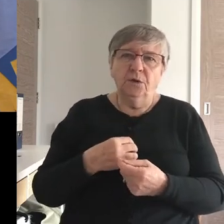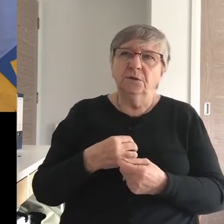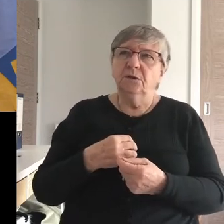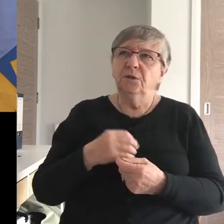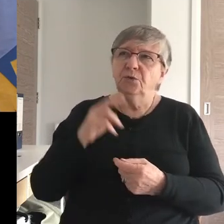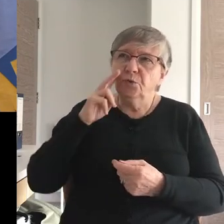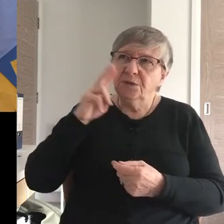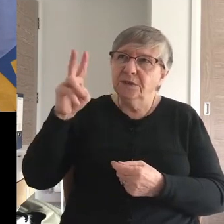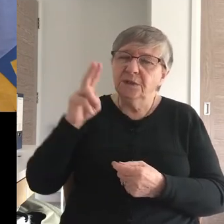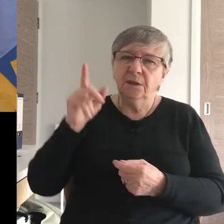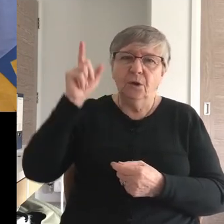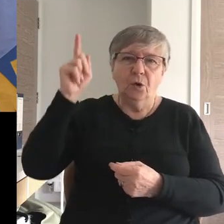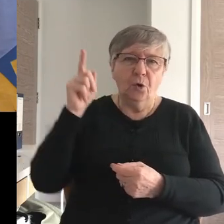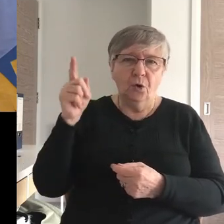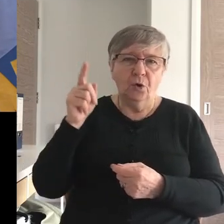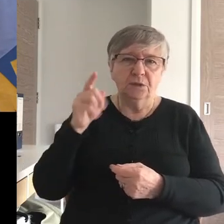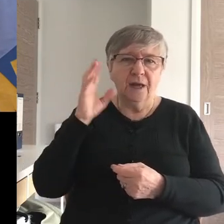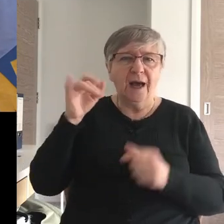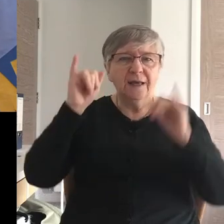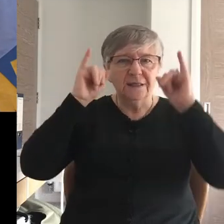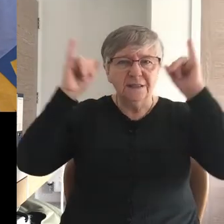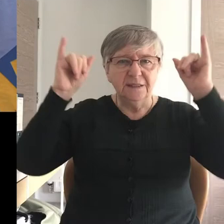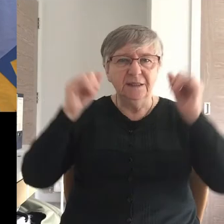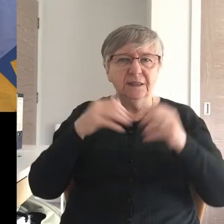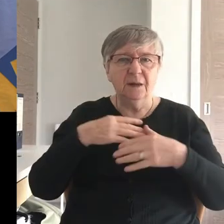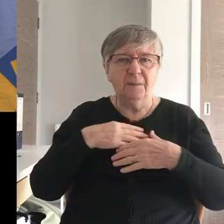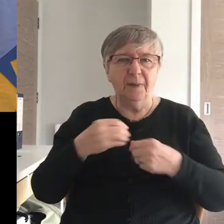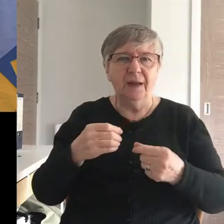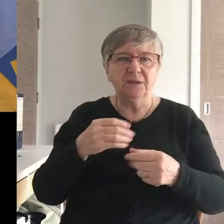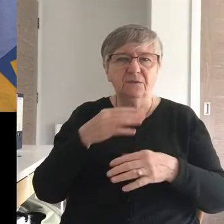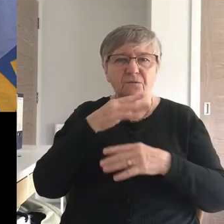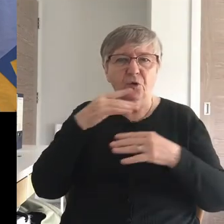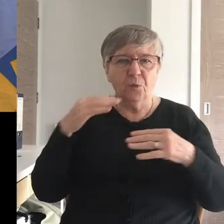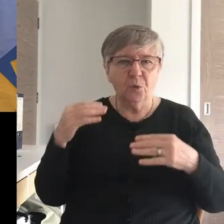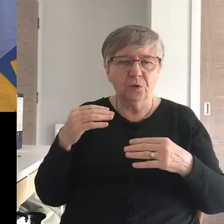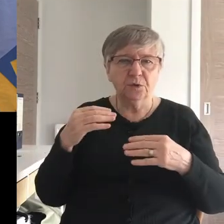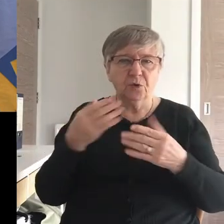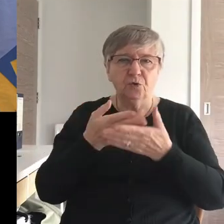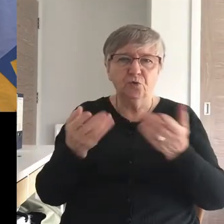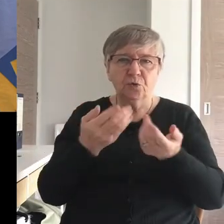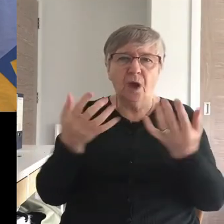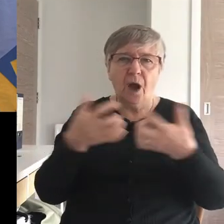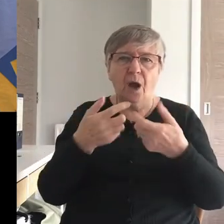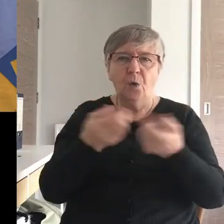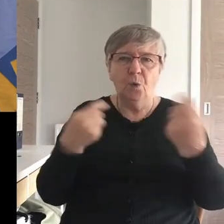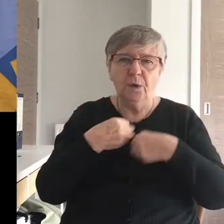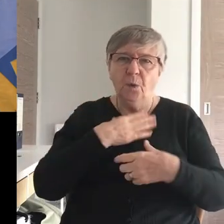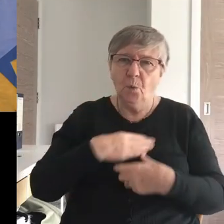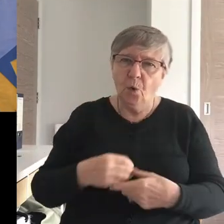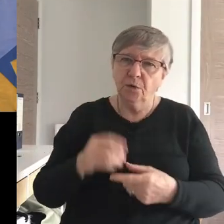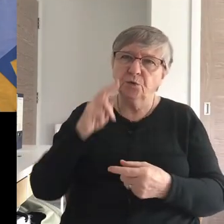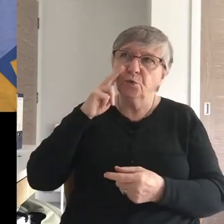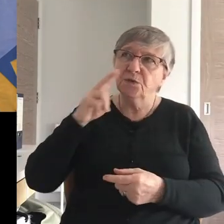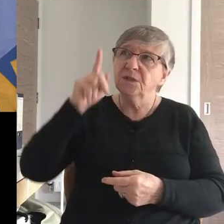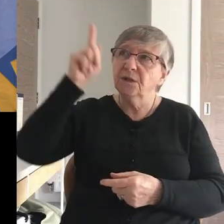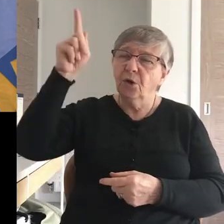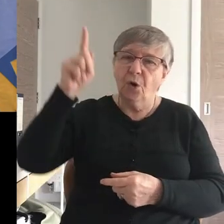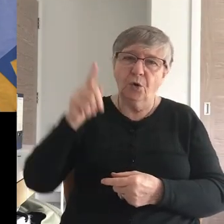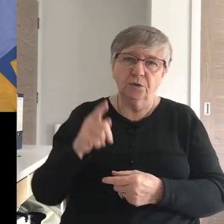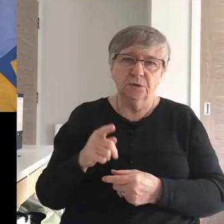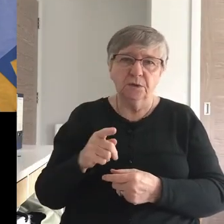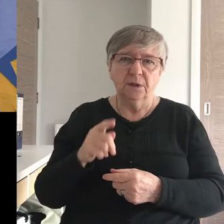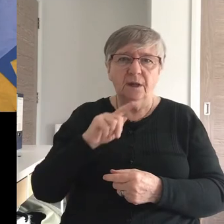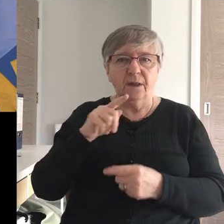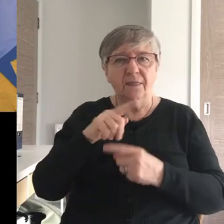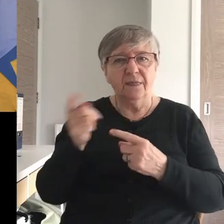God. As the deer pants for the water is our hymn, expressing that longing for God. And after we've sung that hymn, we'll